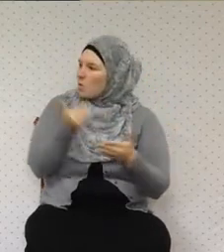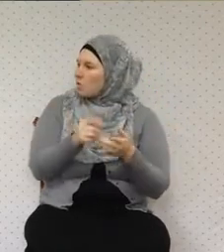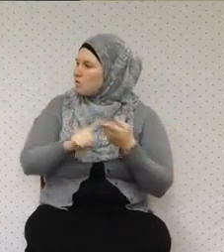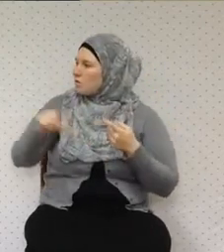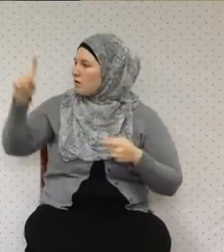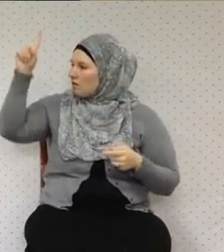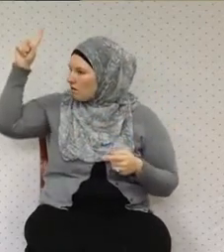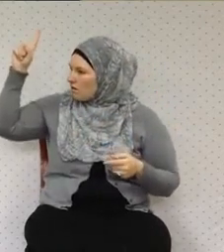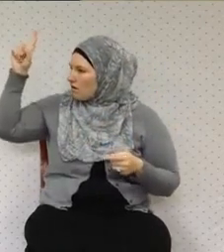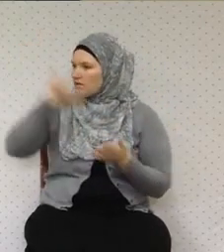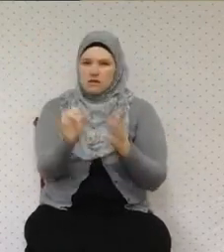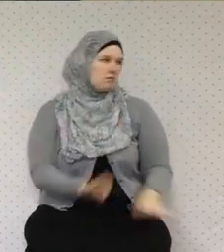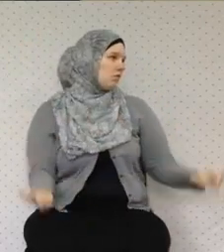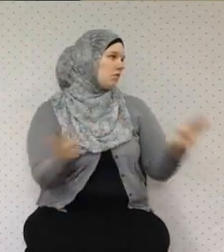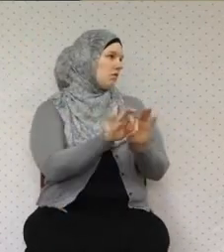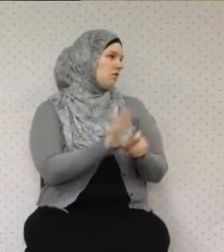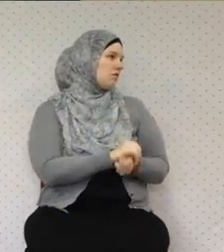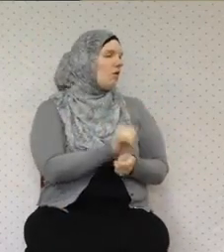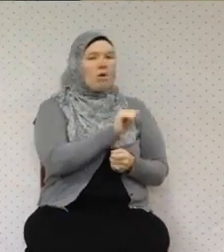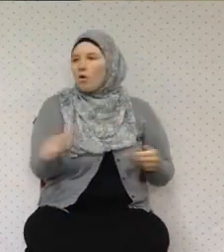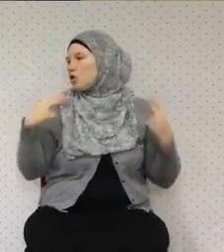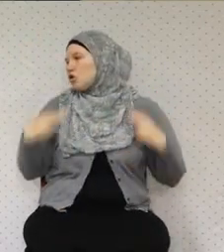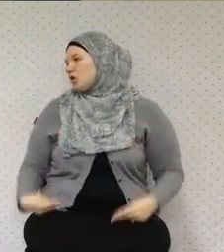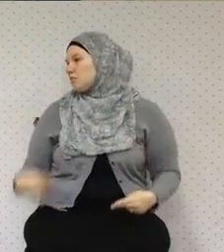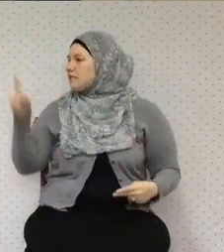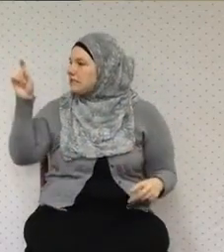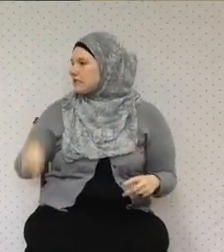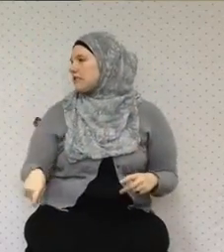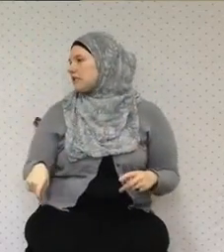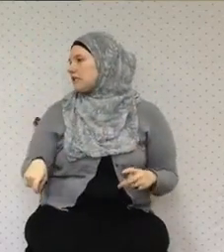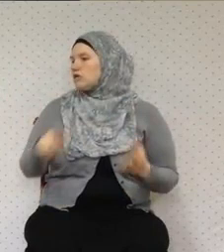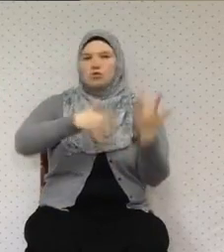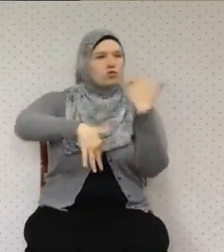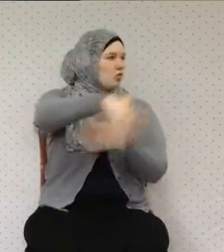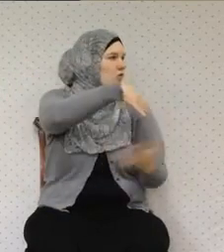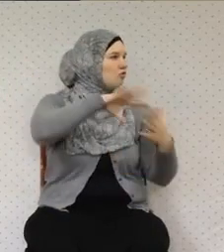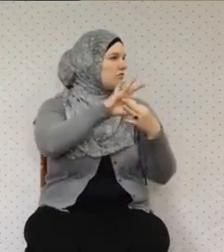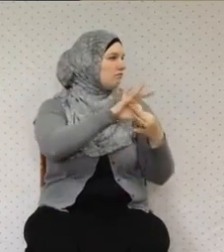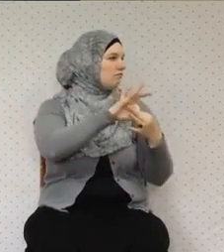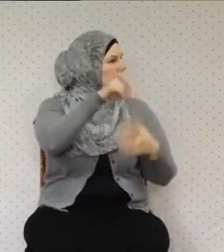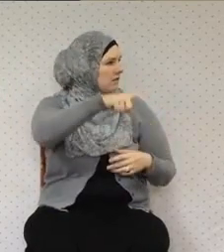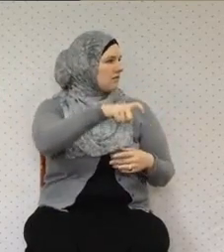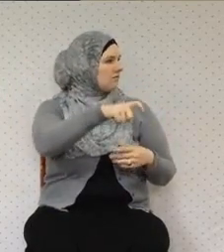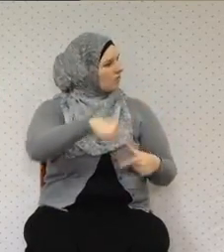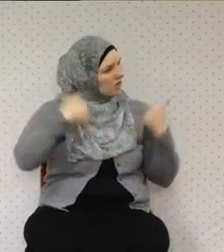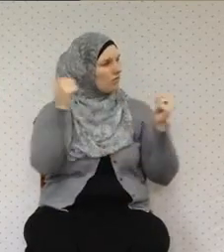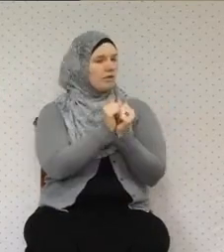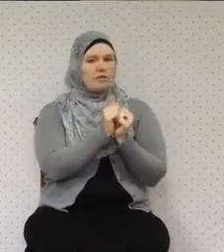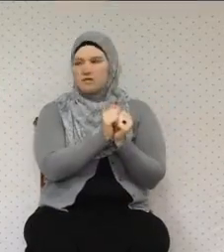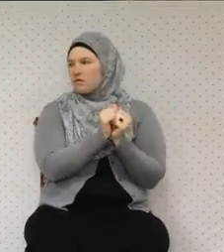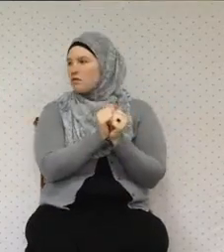and vital. After all human beings need a social network to live